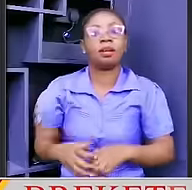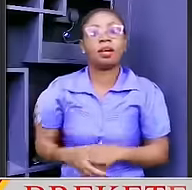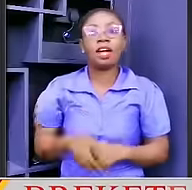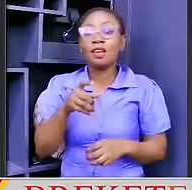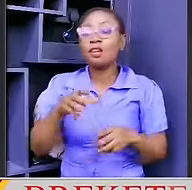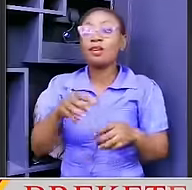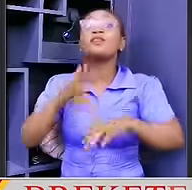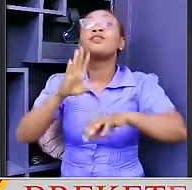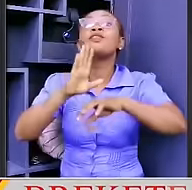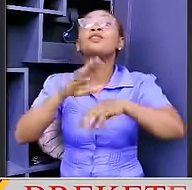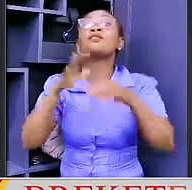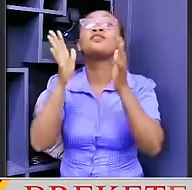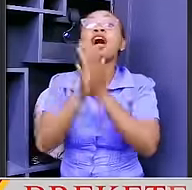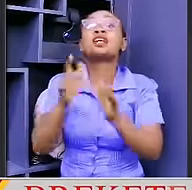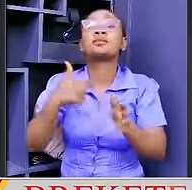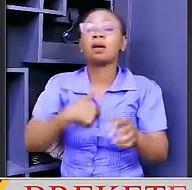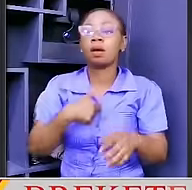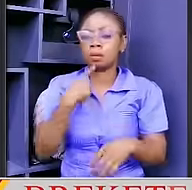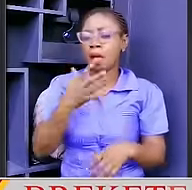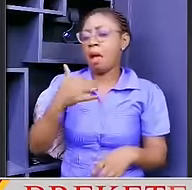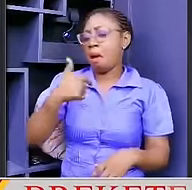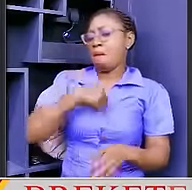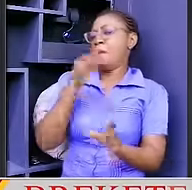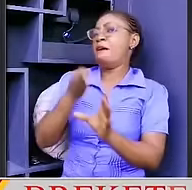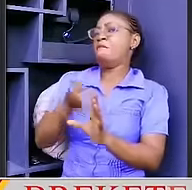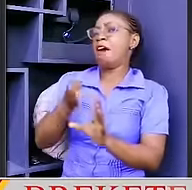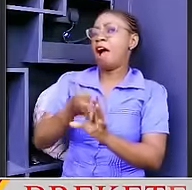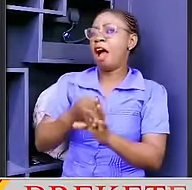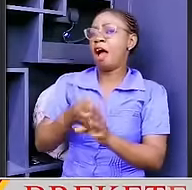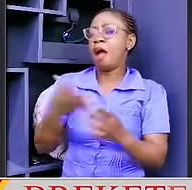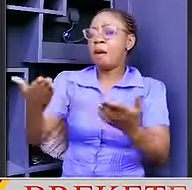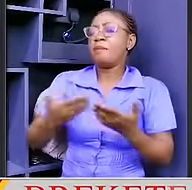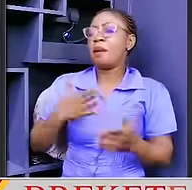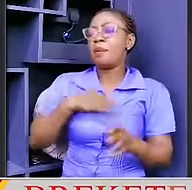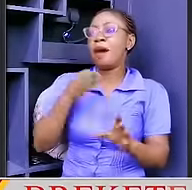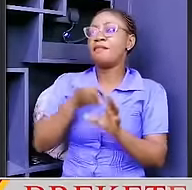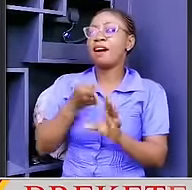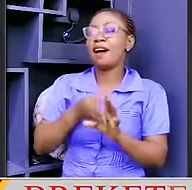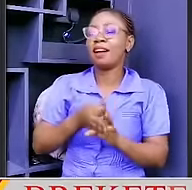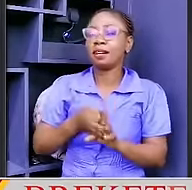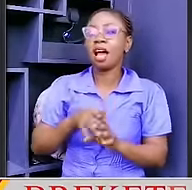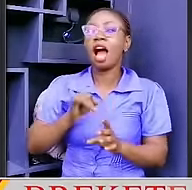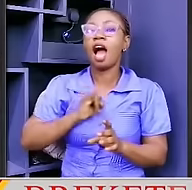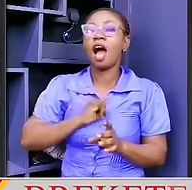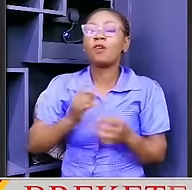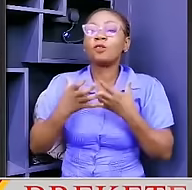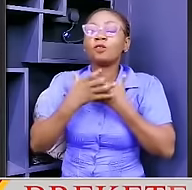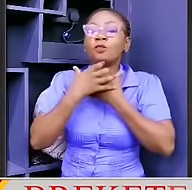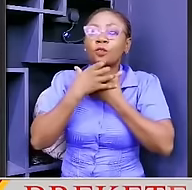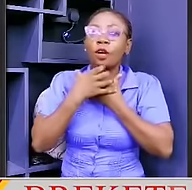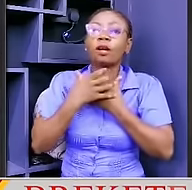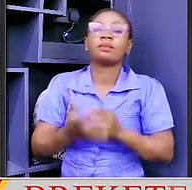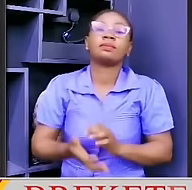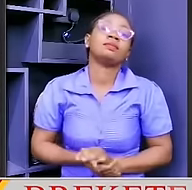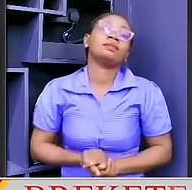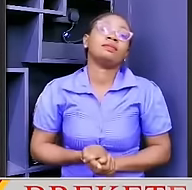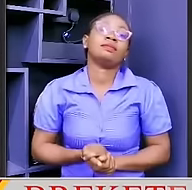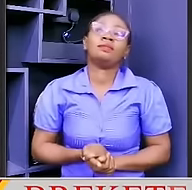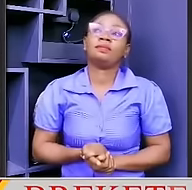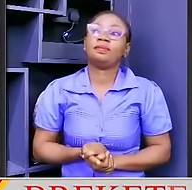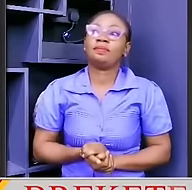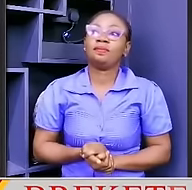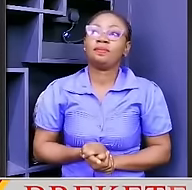If you ask me, what is it? My fire. Bring my fire. Then I go choke him.